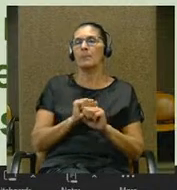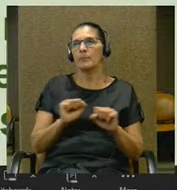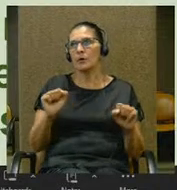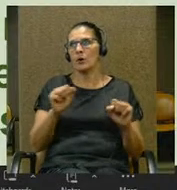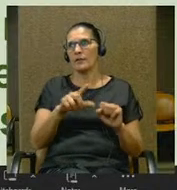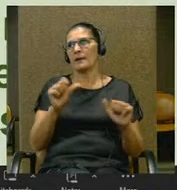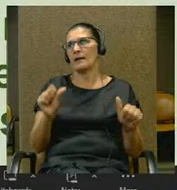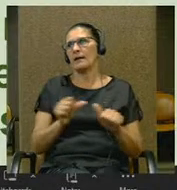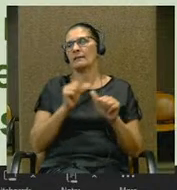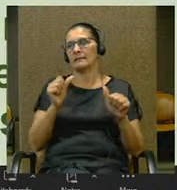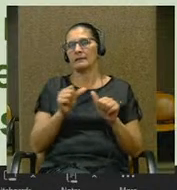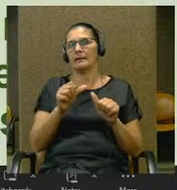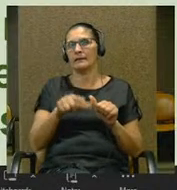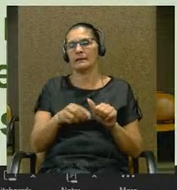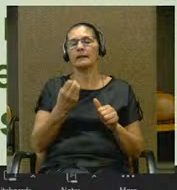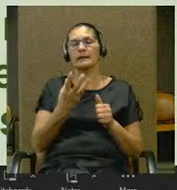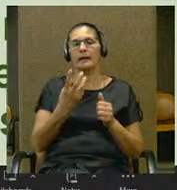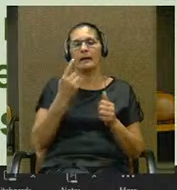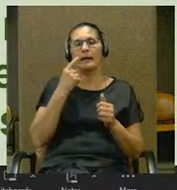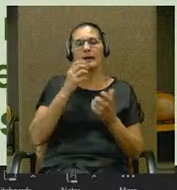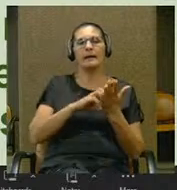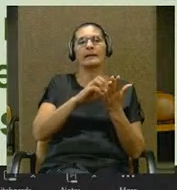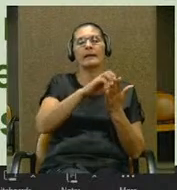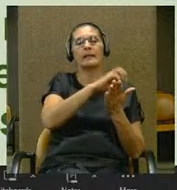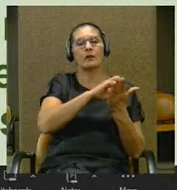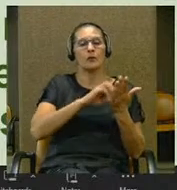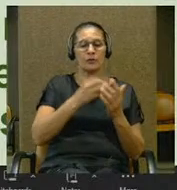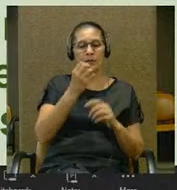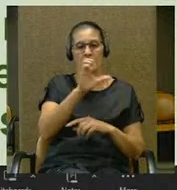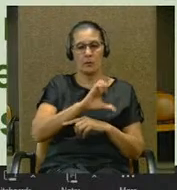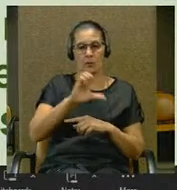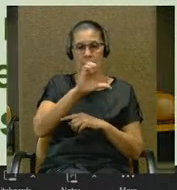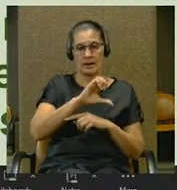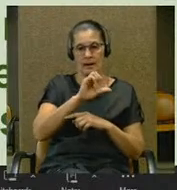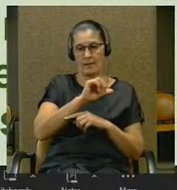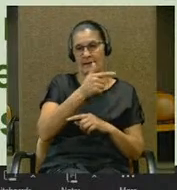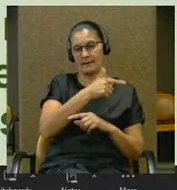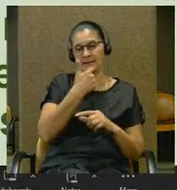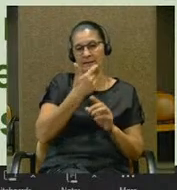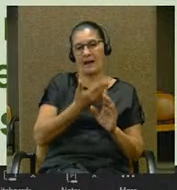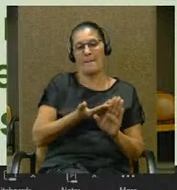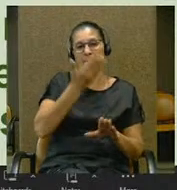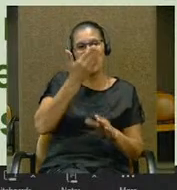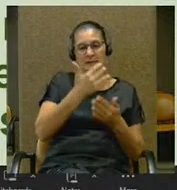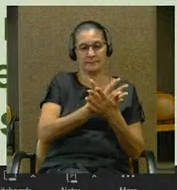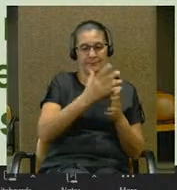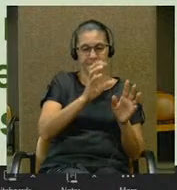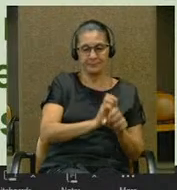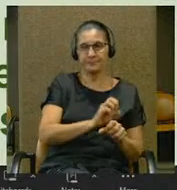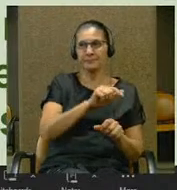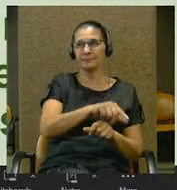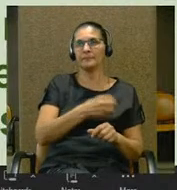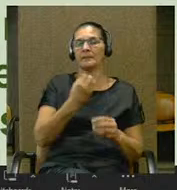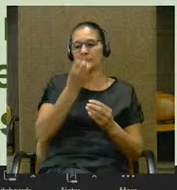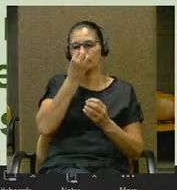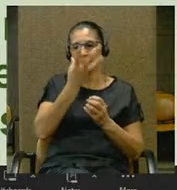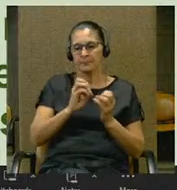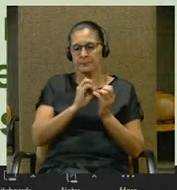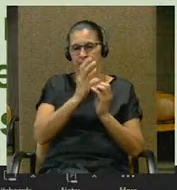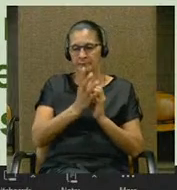Afghanistan. And that could make the European region be quite vulnerable for